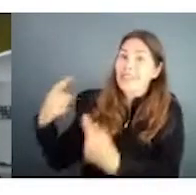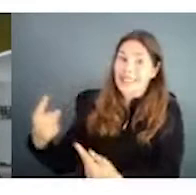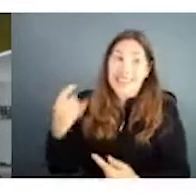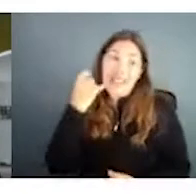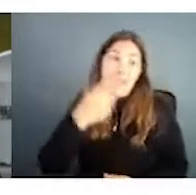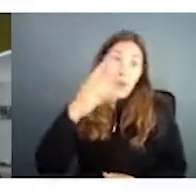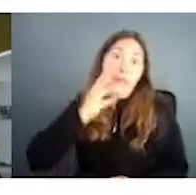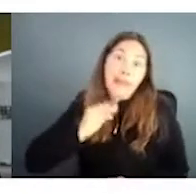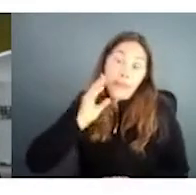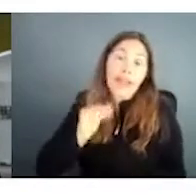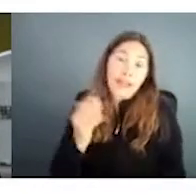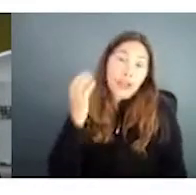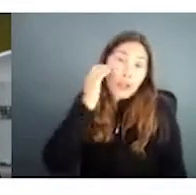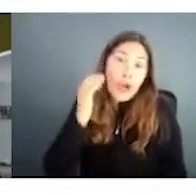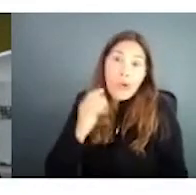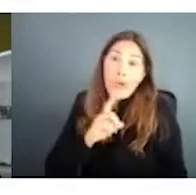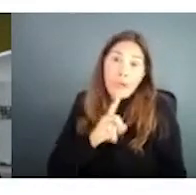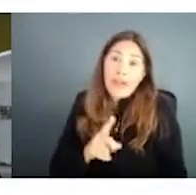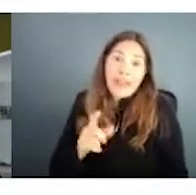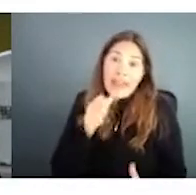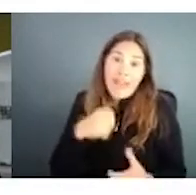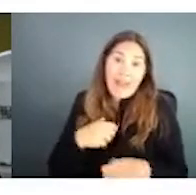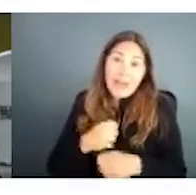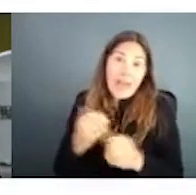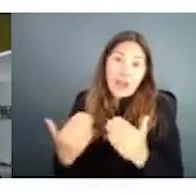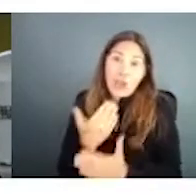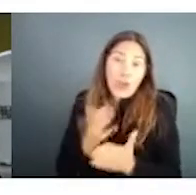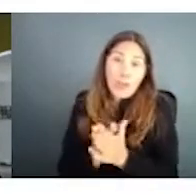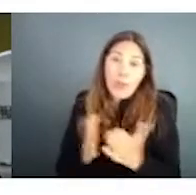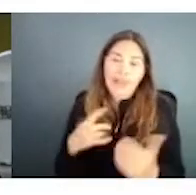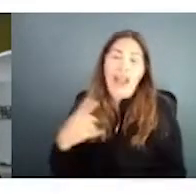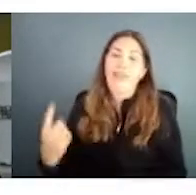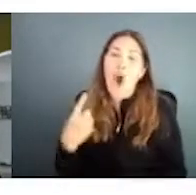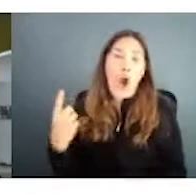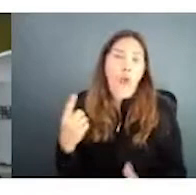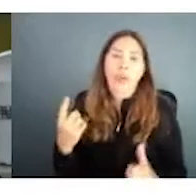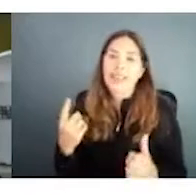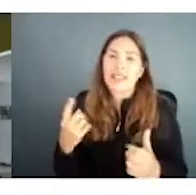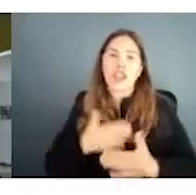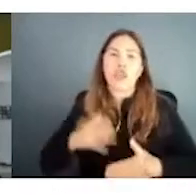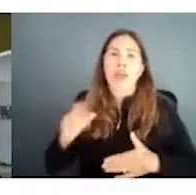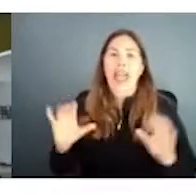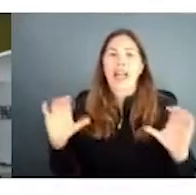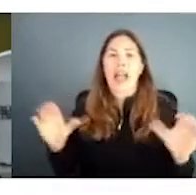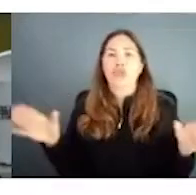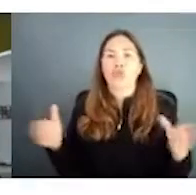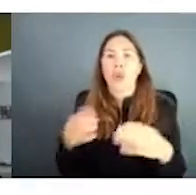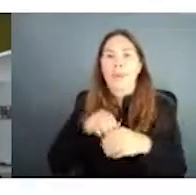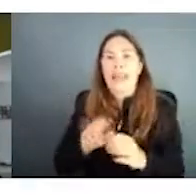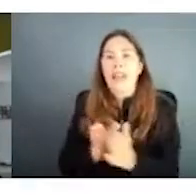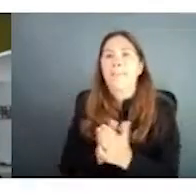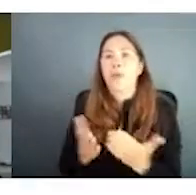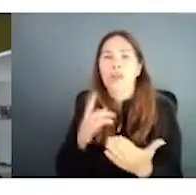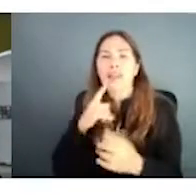haven't really done new textbooks. I always enjoyed Classroom in a Book. It's from Adobe Press.